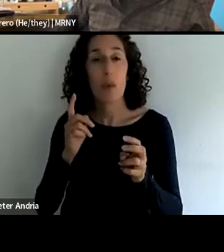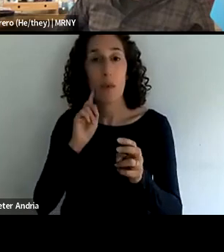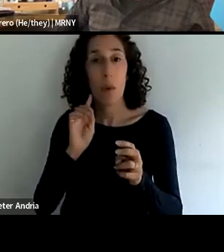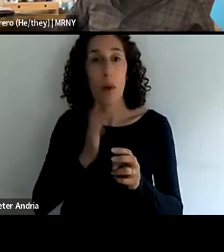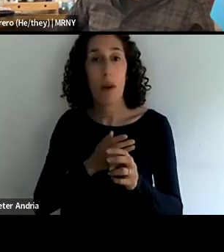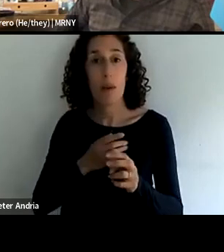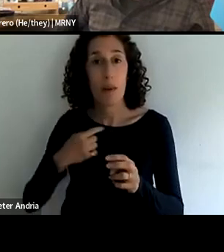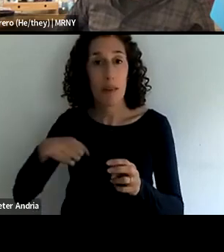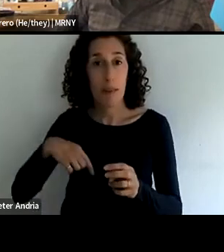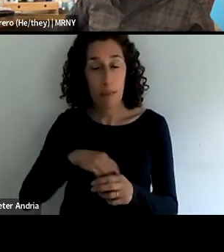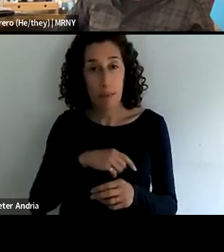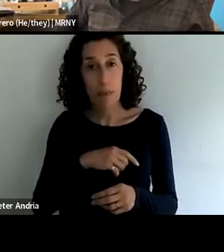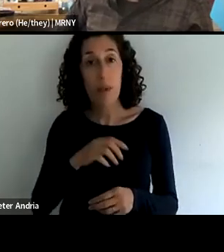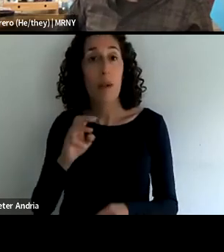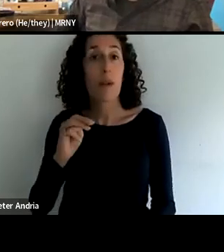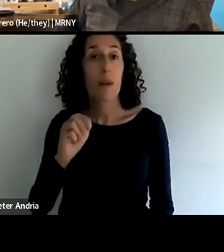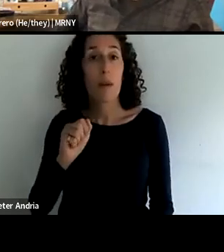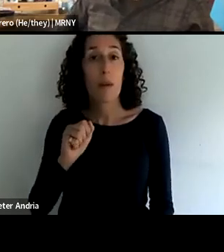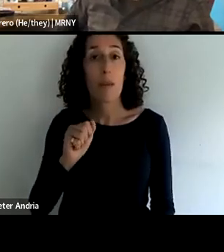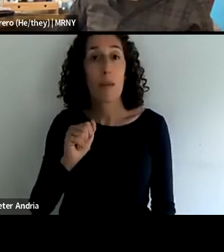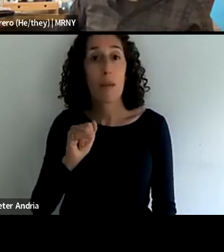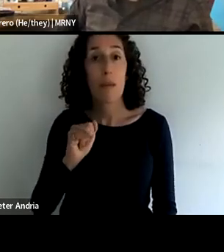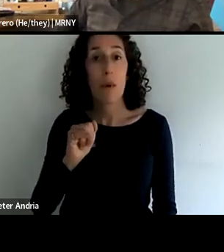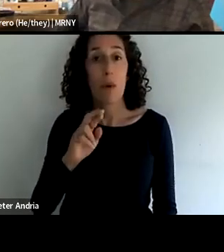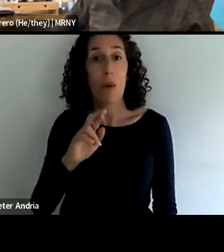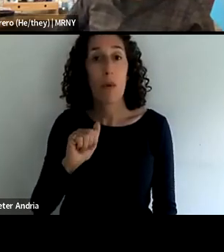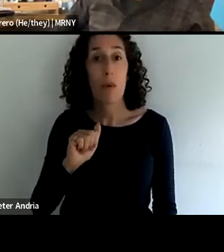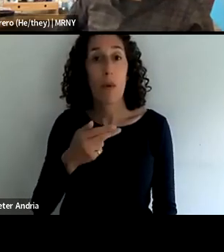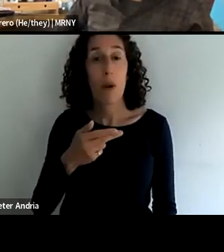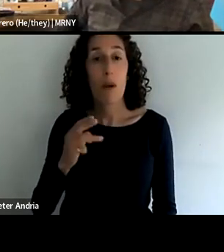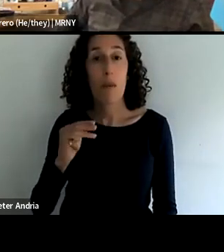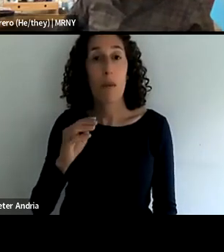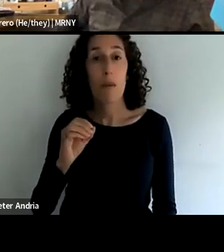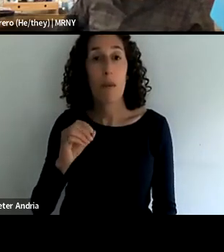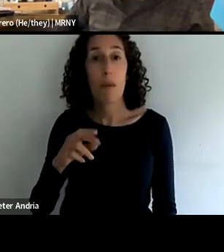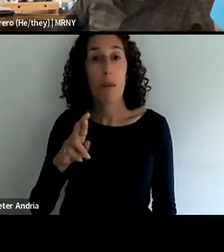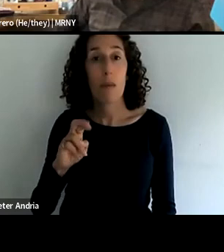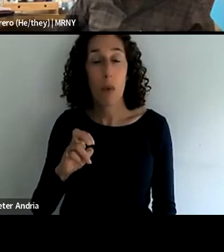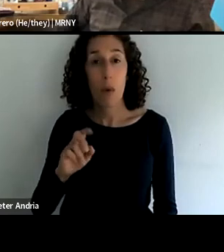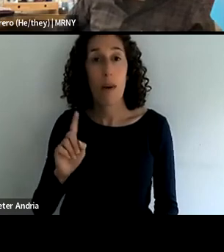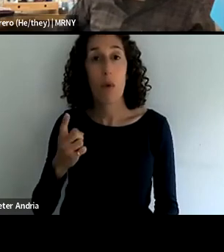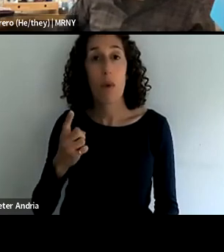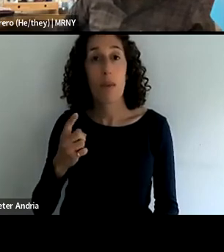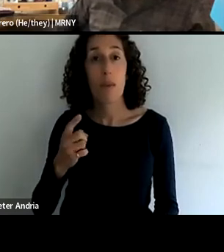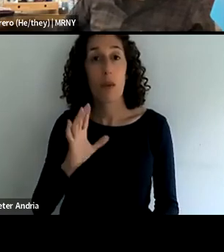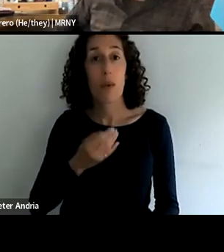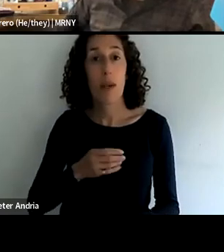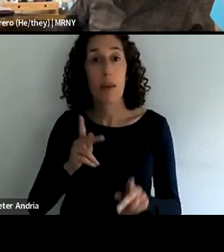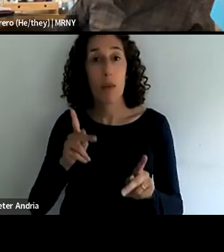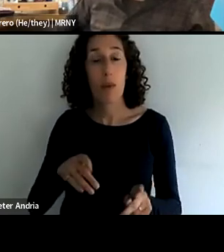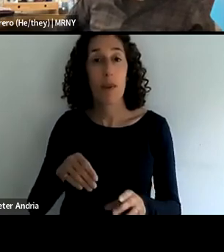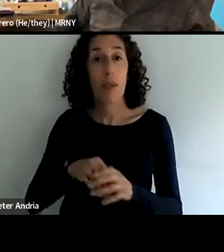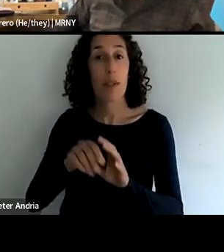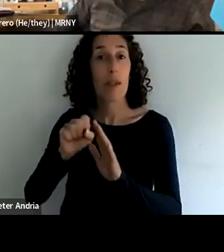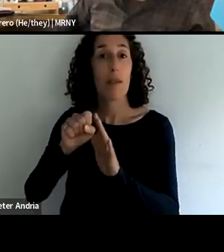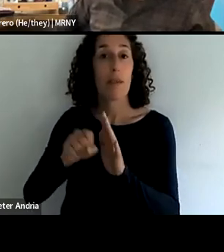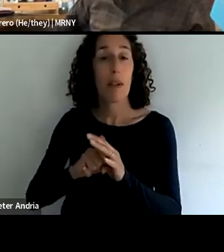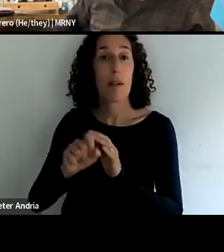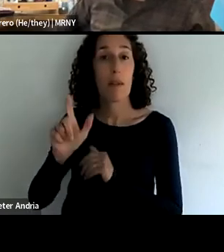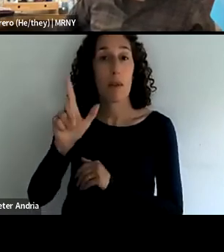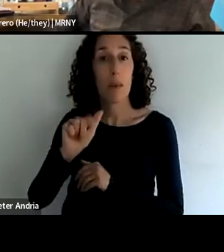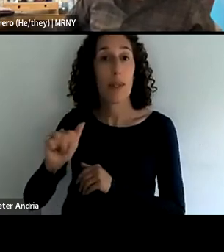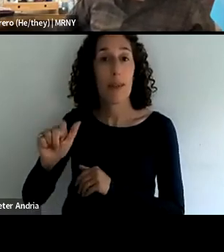There's Mariah Moore in New Orleans, who was the first trans person in Louisiana to run for office, who works now